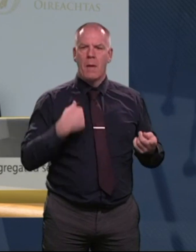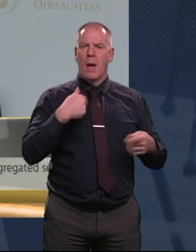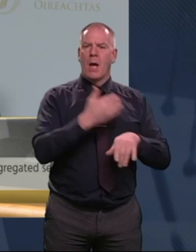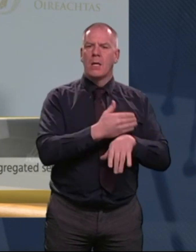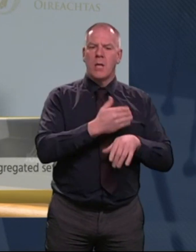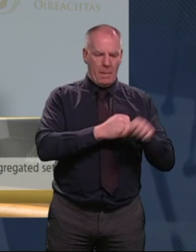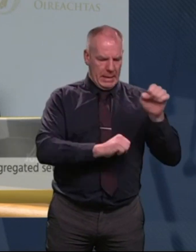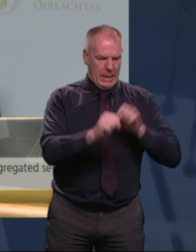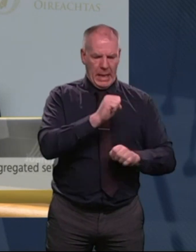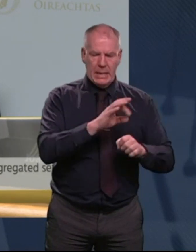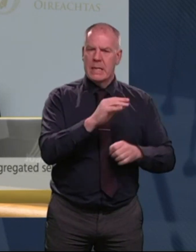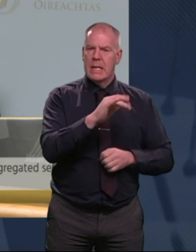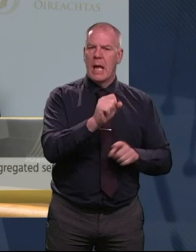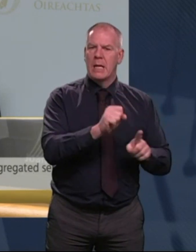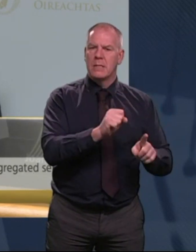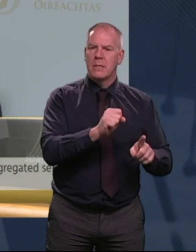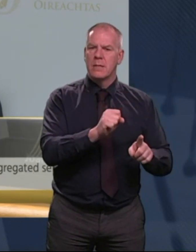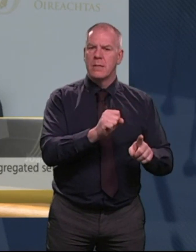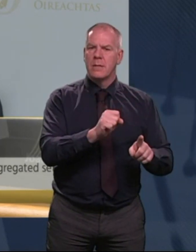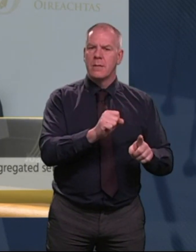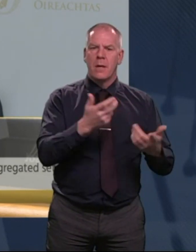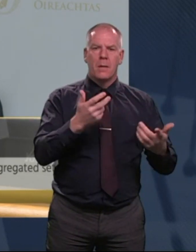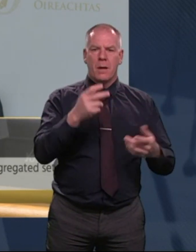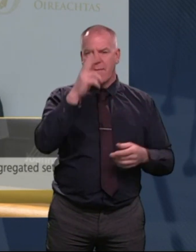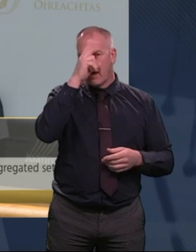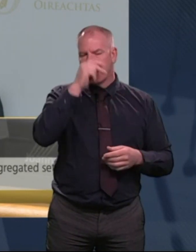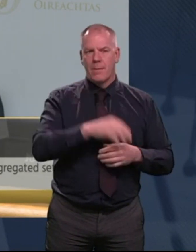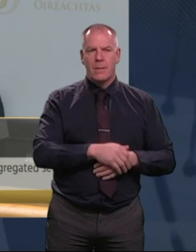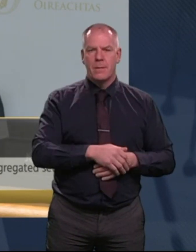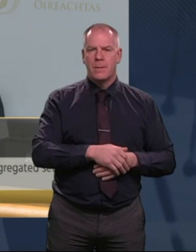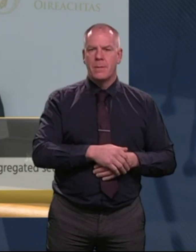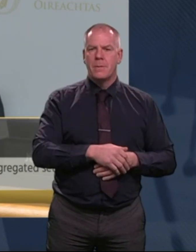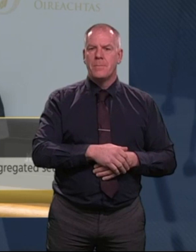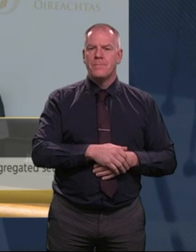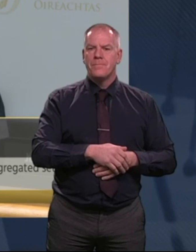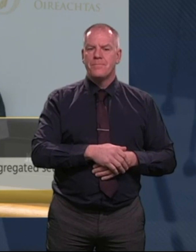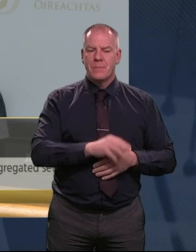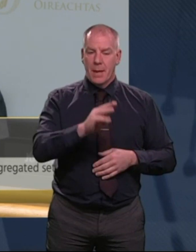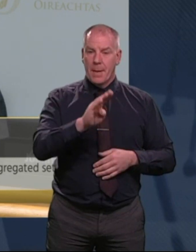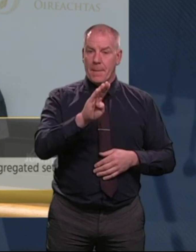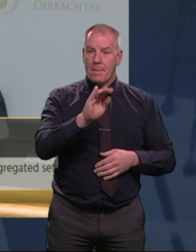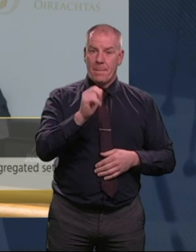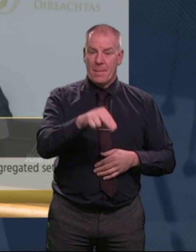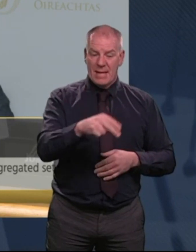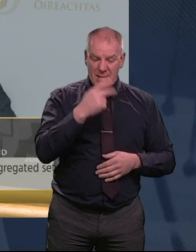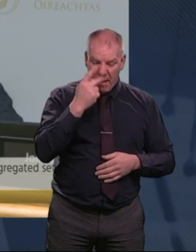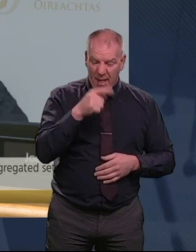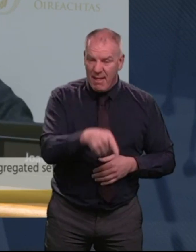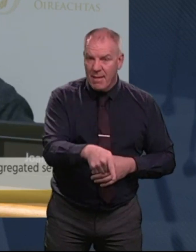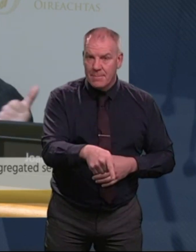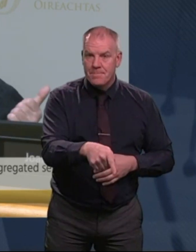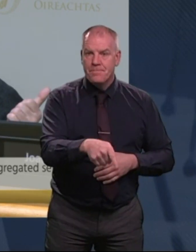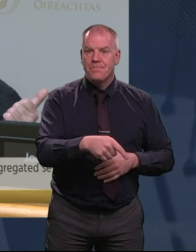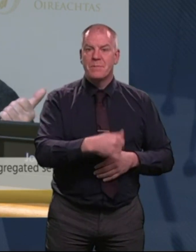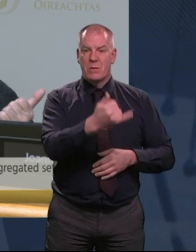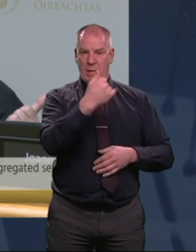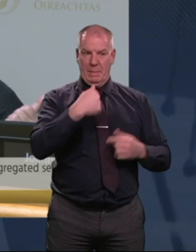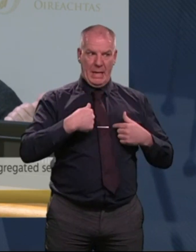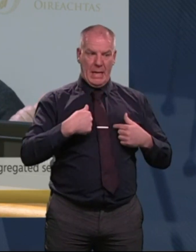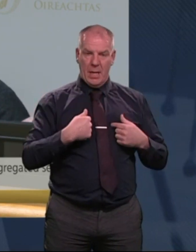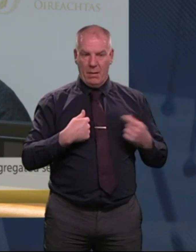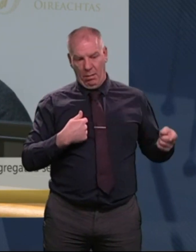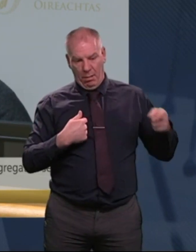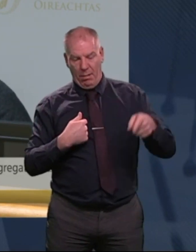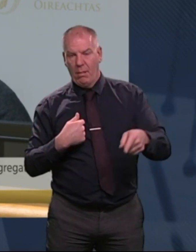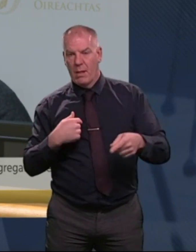job to clean it. And then if the bin was just say smelly, they would ring my job